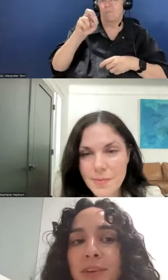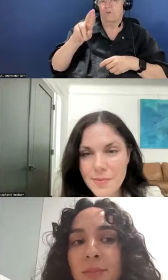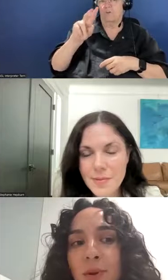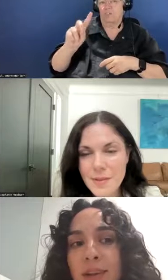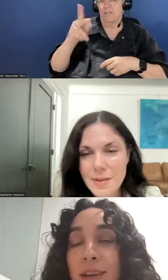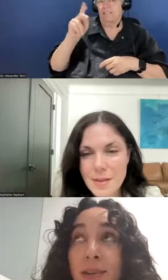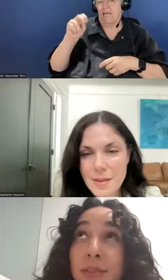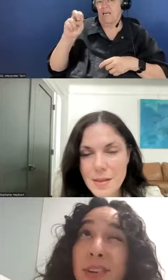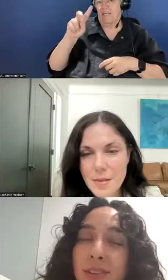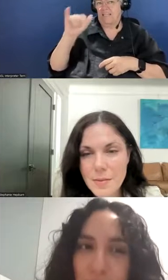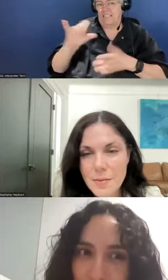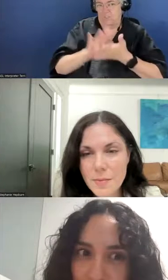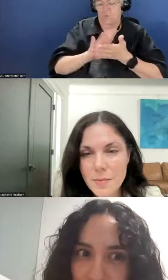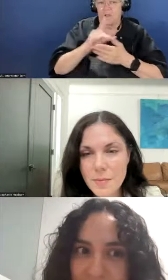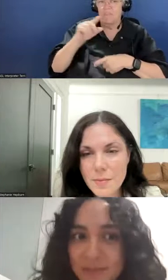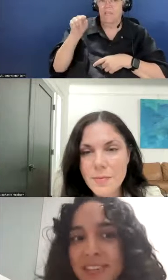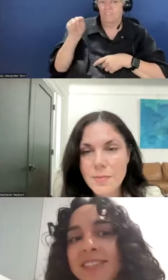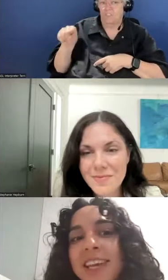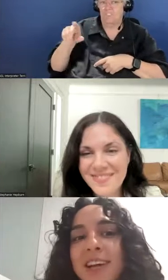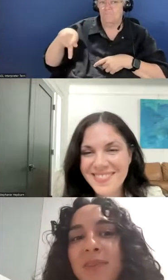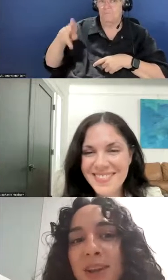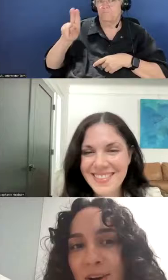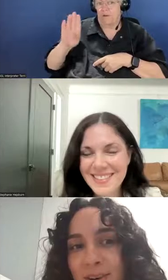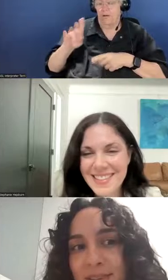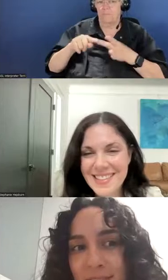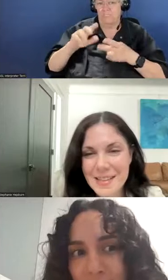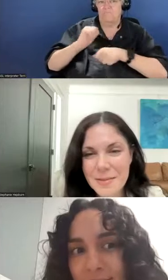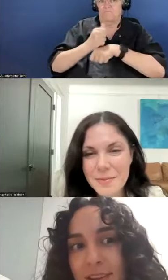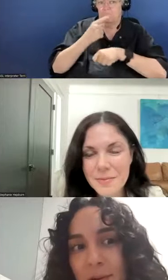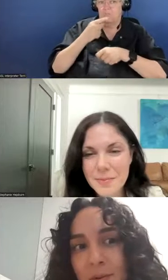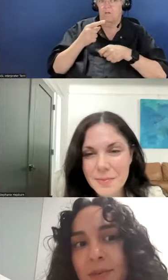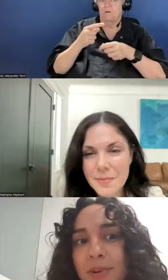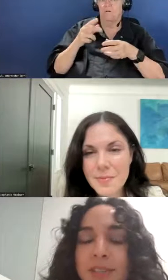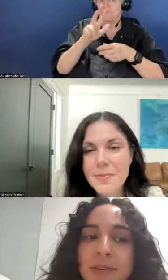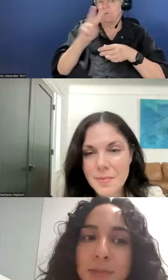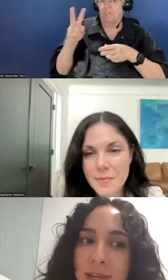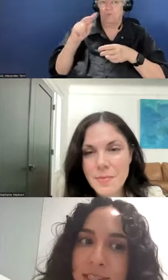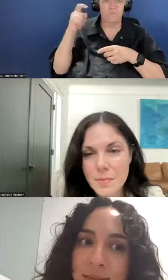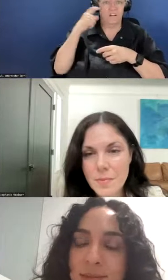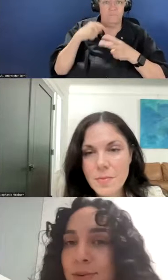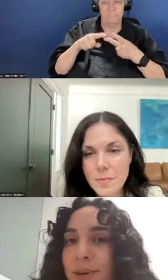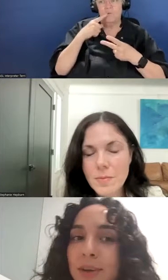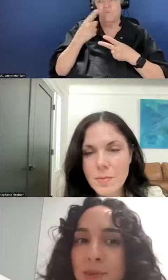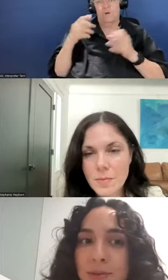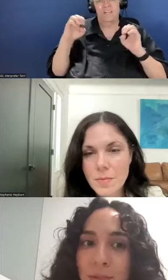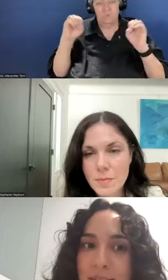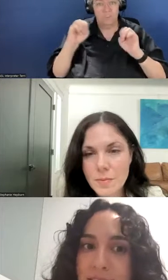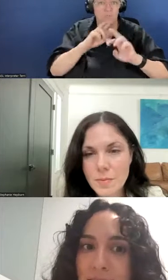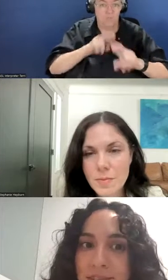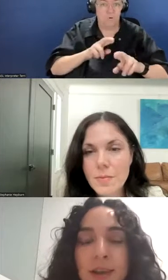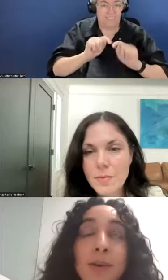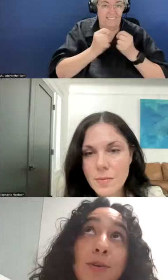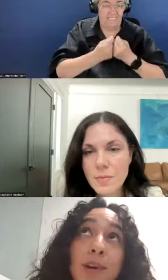the GPL has supported now 32 governments, I believe, setting up unarmed alternative 911 emergency response teams or community